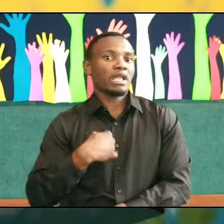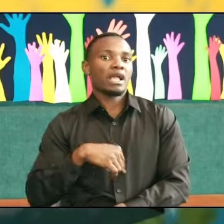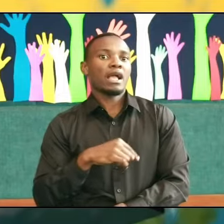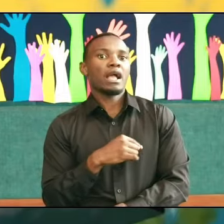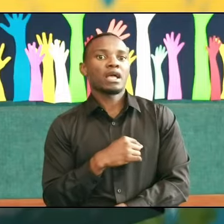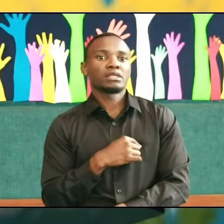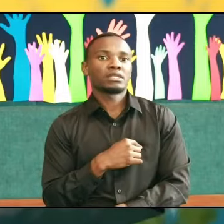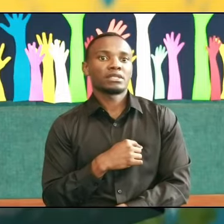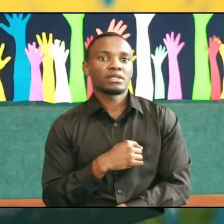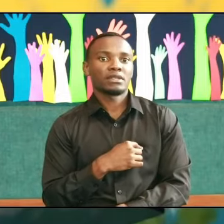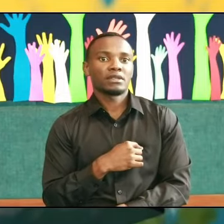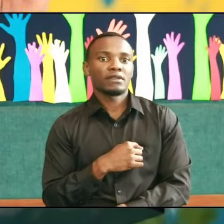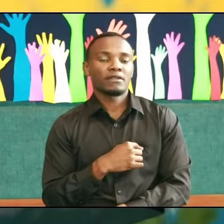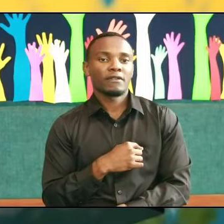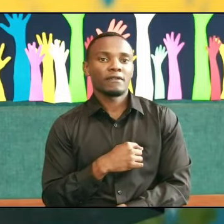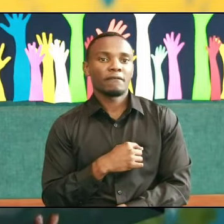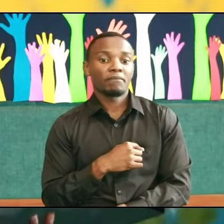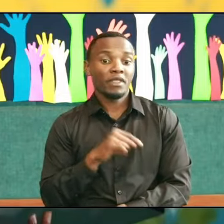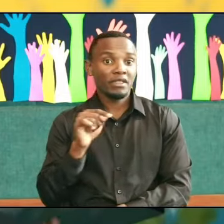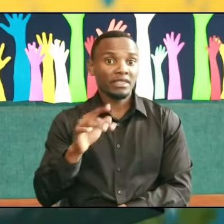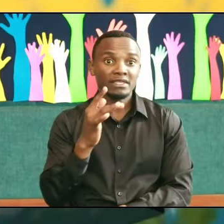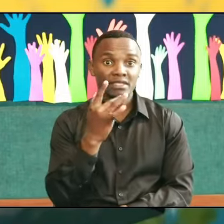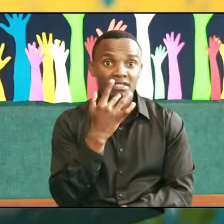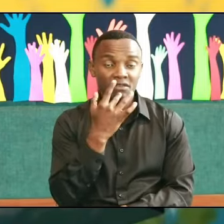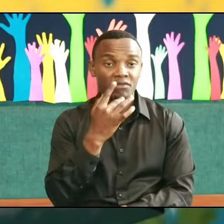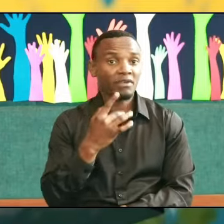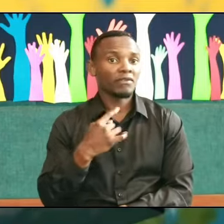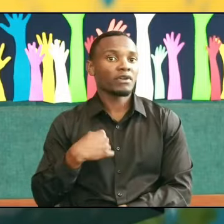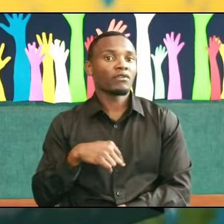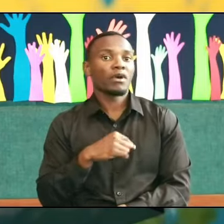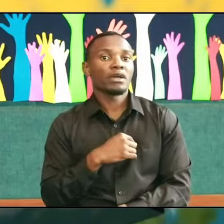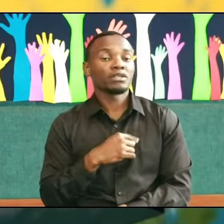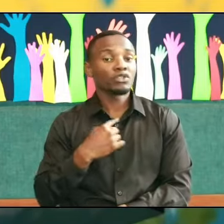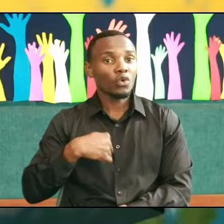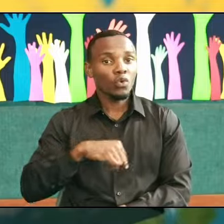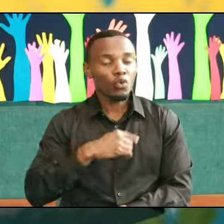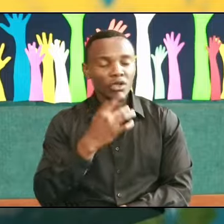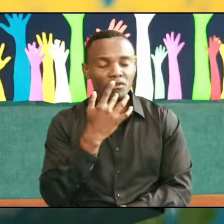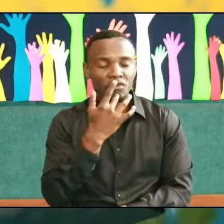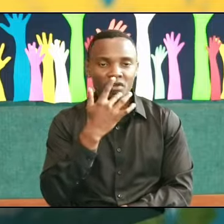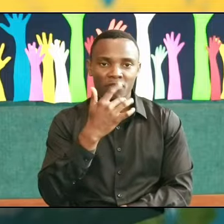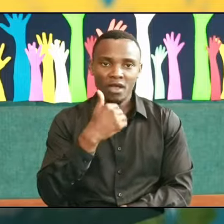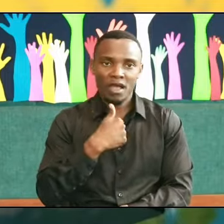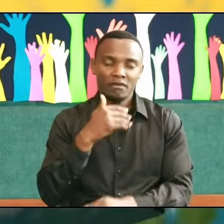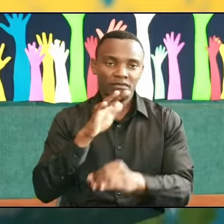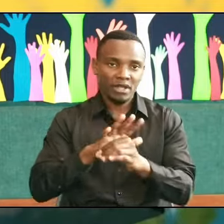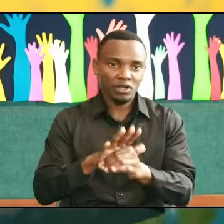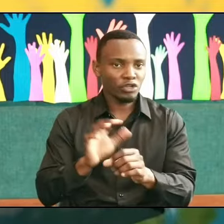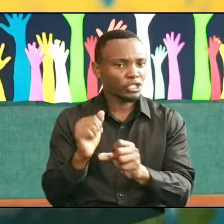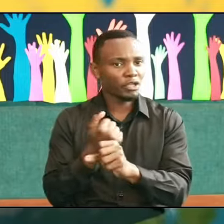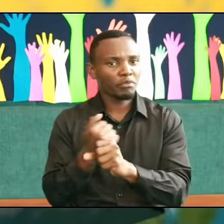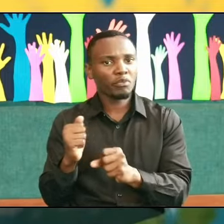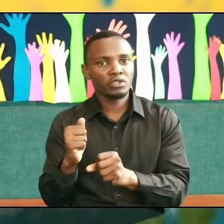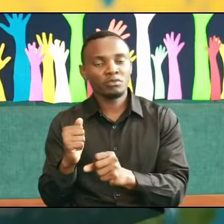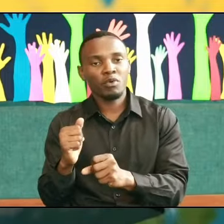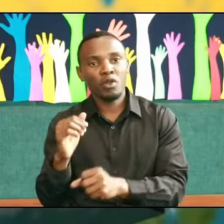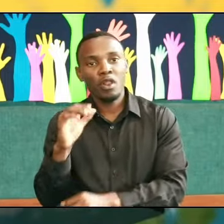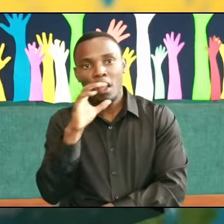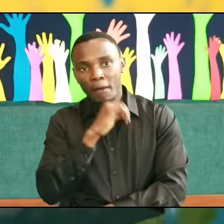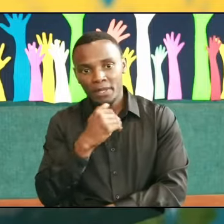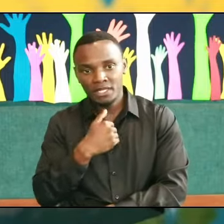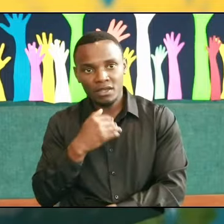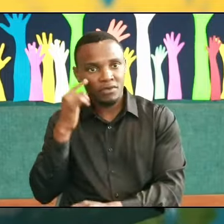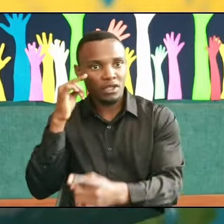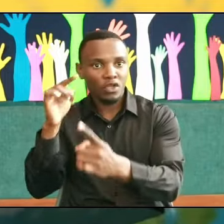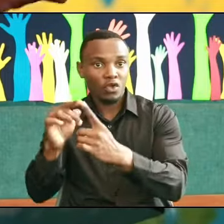kingdom of heaven. That's a favor to us. So we are too favored to be frivolous. We need to learn, brothers and